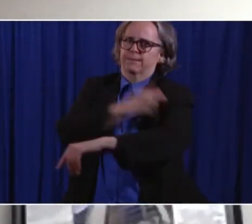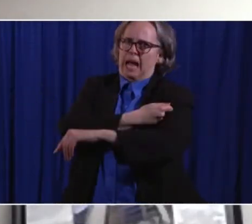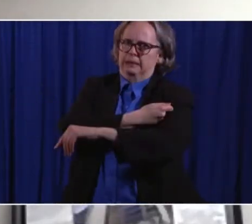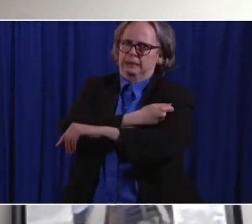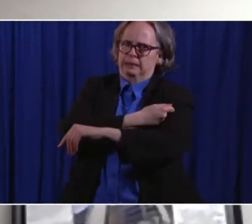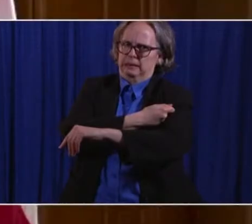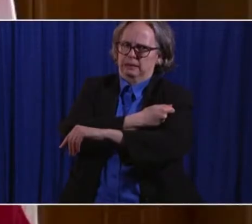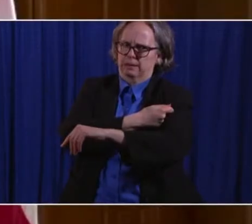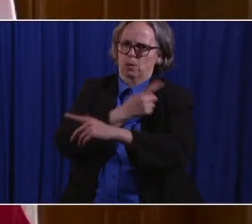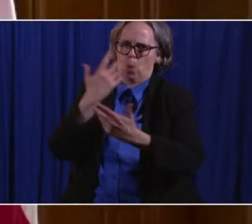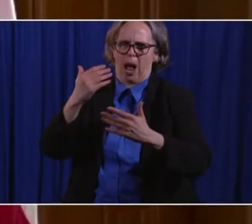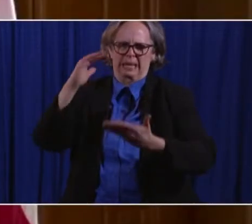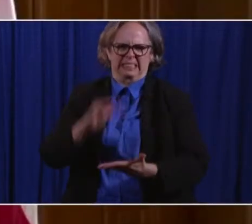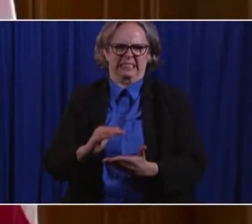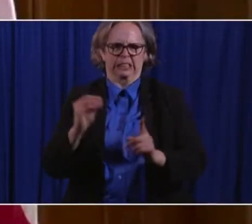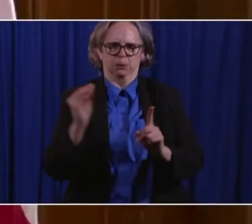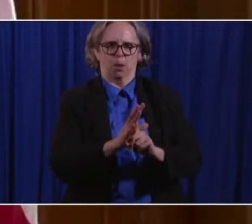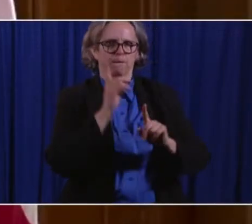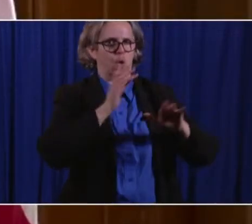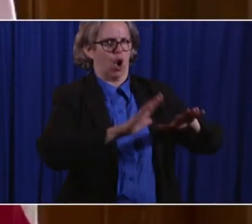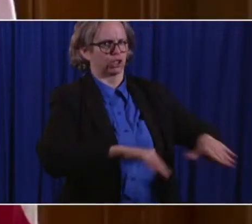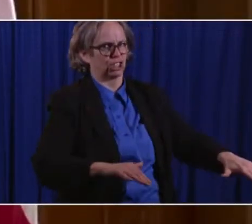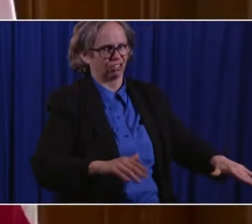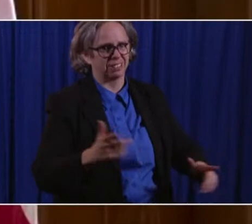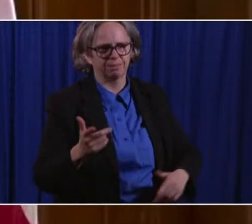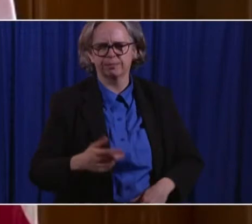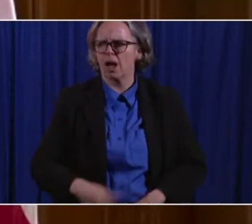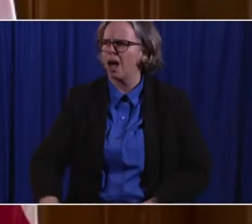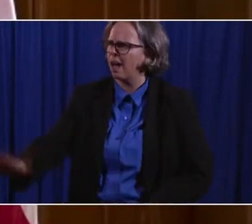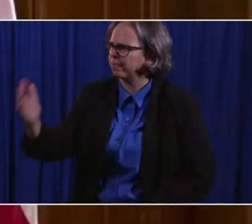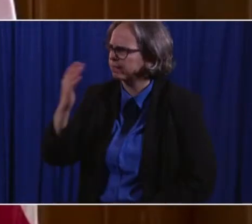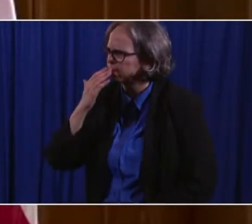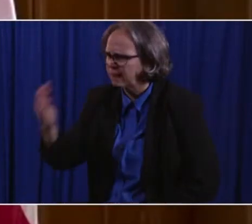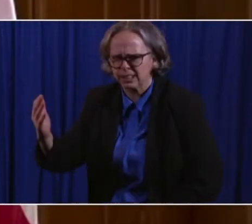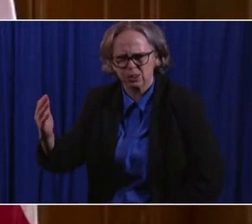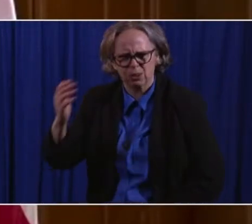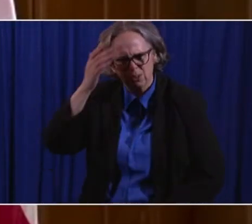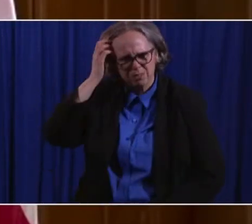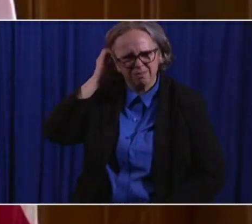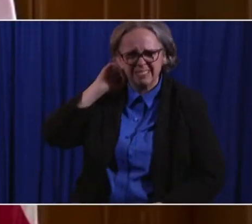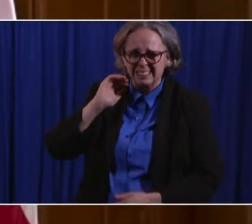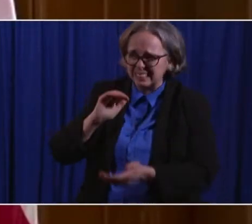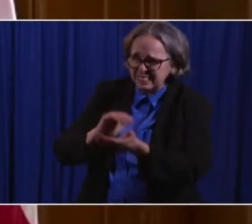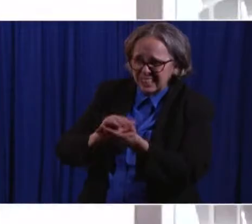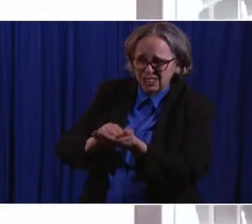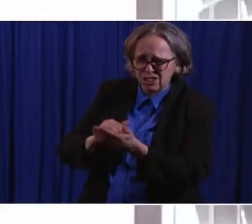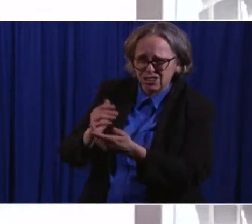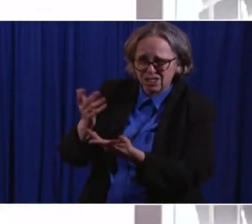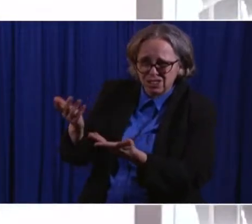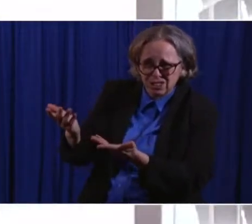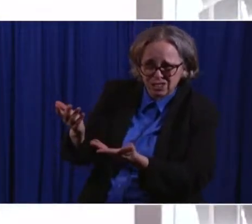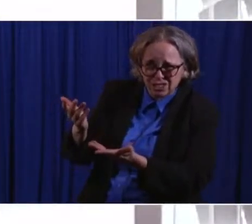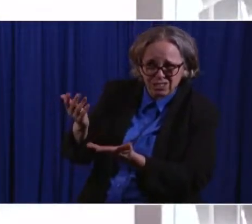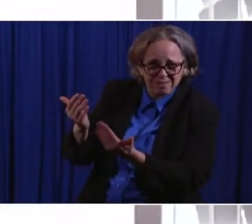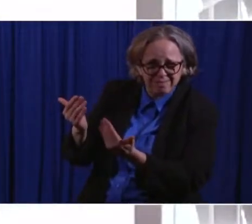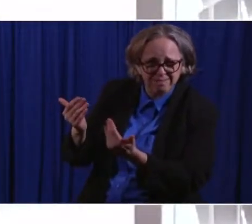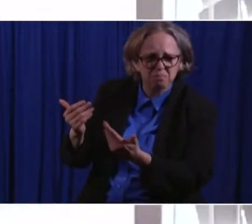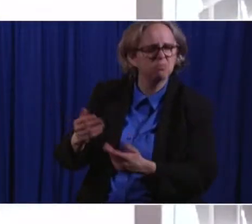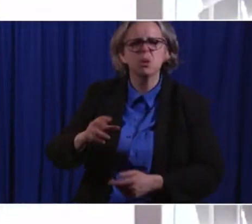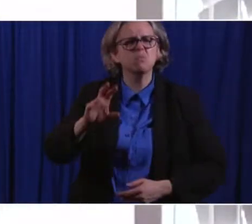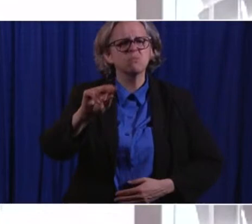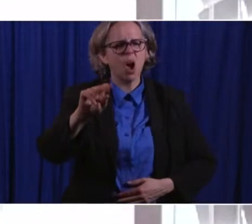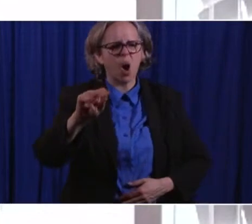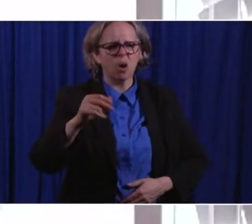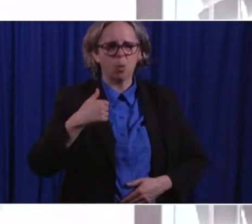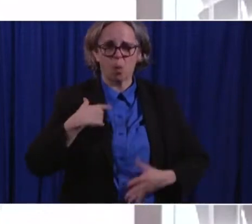going forward. Great. Dr. Vanderhoff, any other questions? No, the only thing I might add, Governor, is